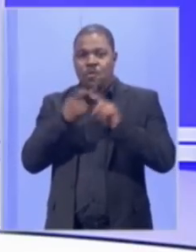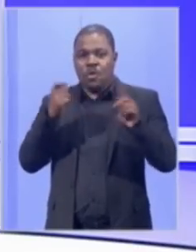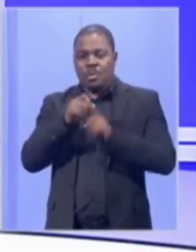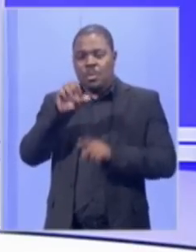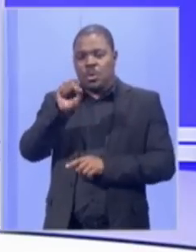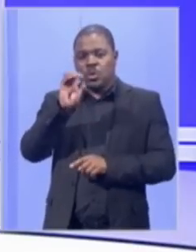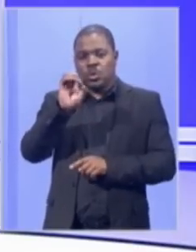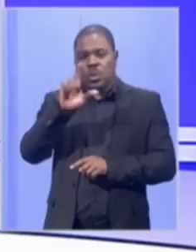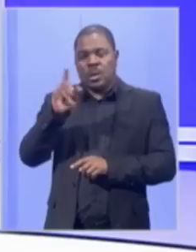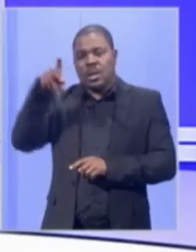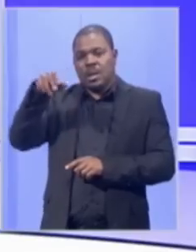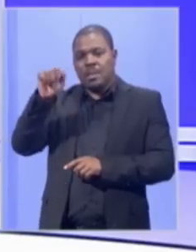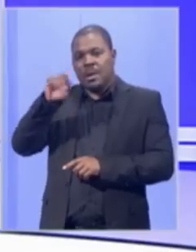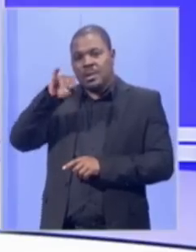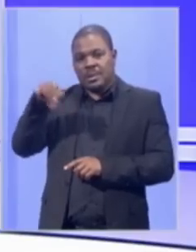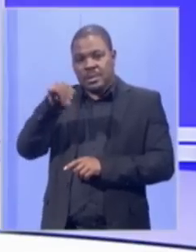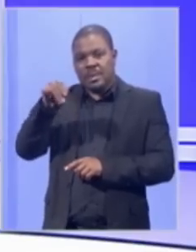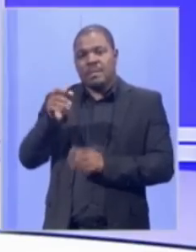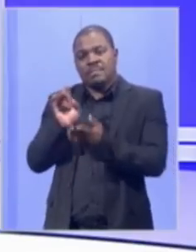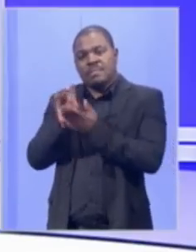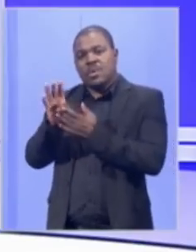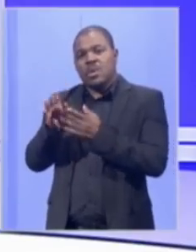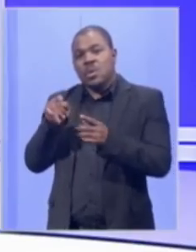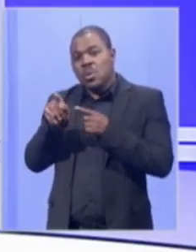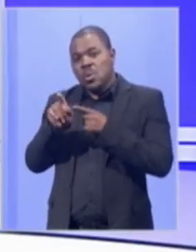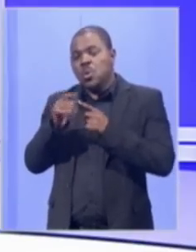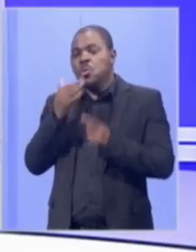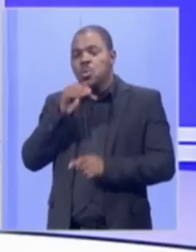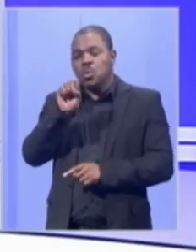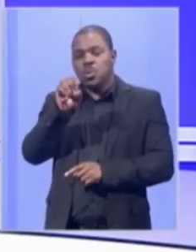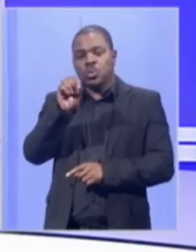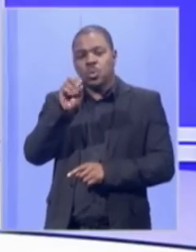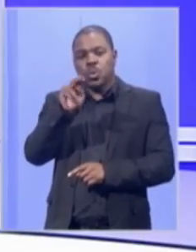wa Solplaki Kagiso Sonyoni ke ANC.